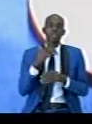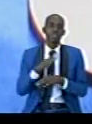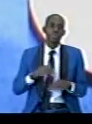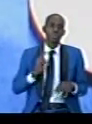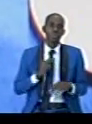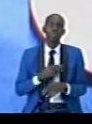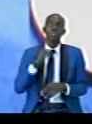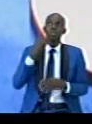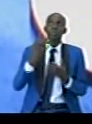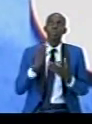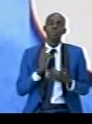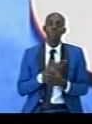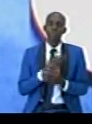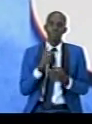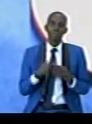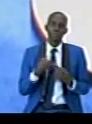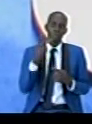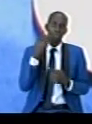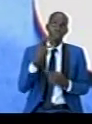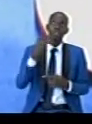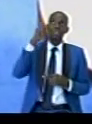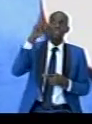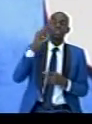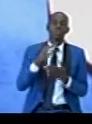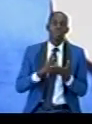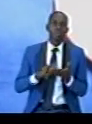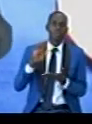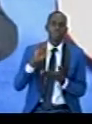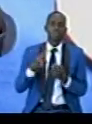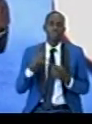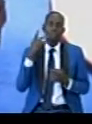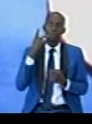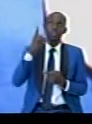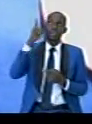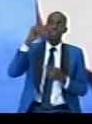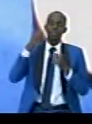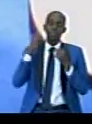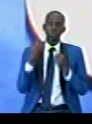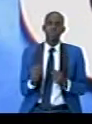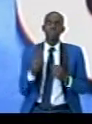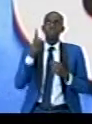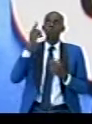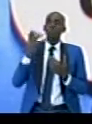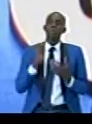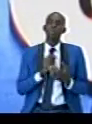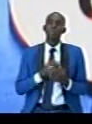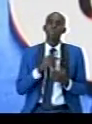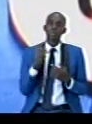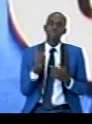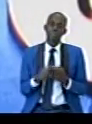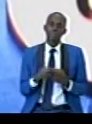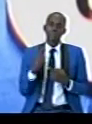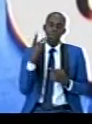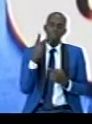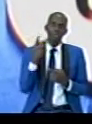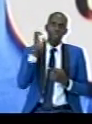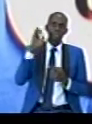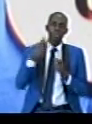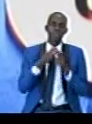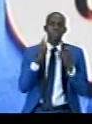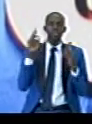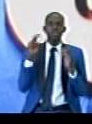to behold his glory and to behold his power. He wants us to behold his majesty. And he's